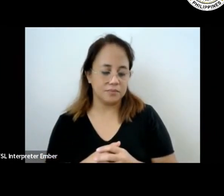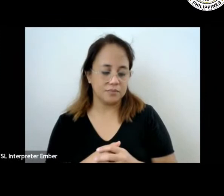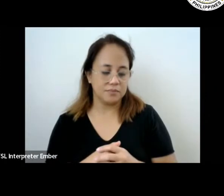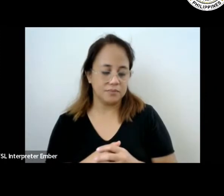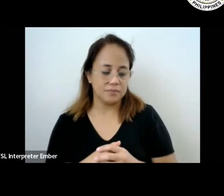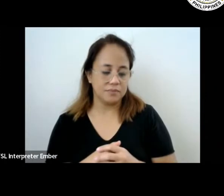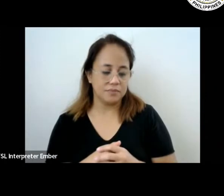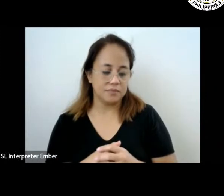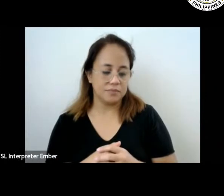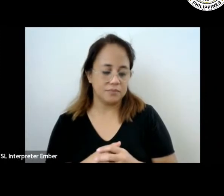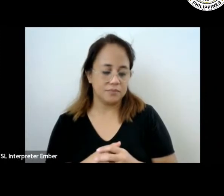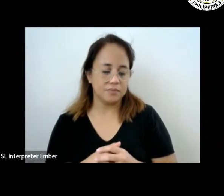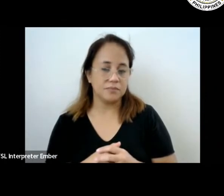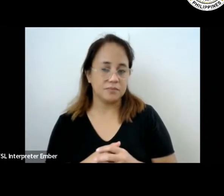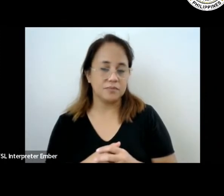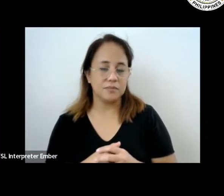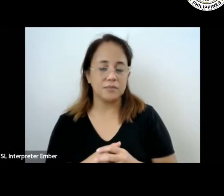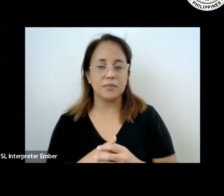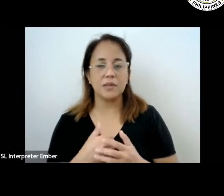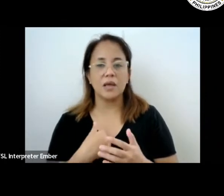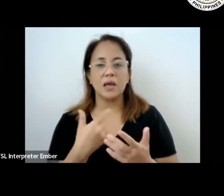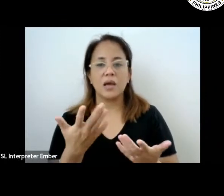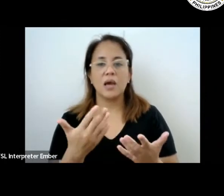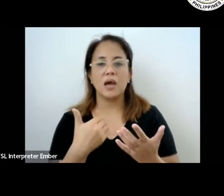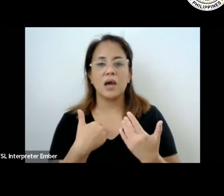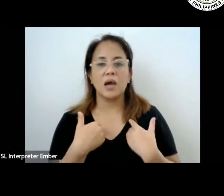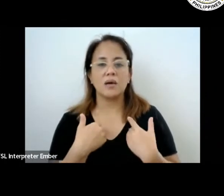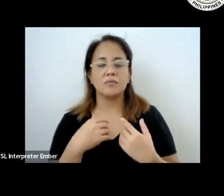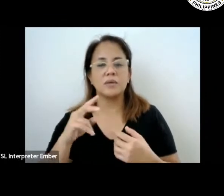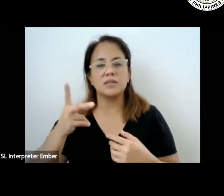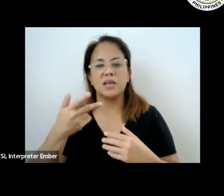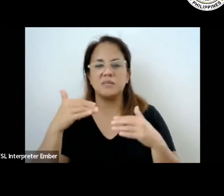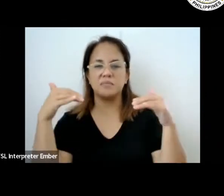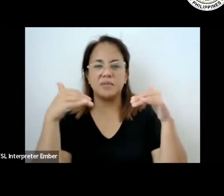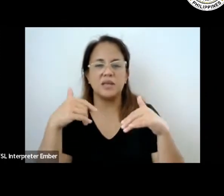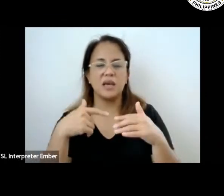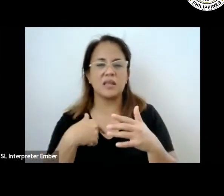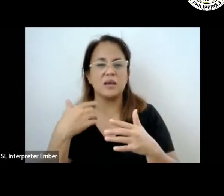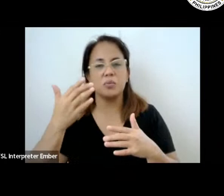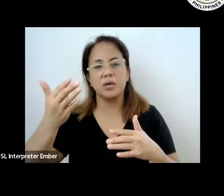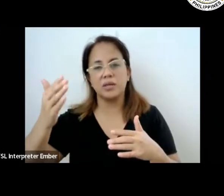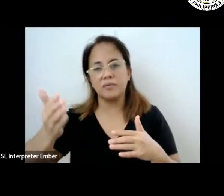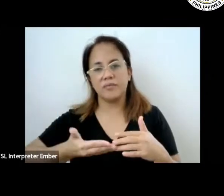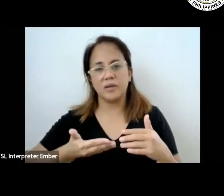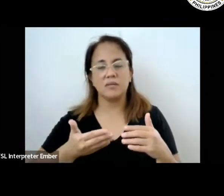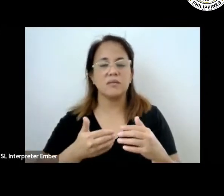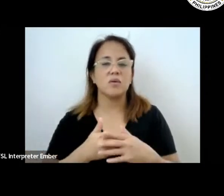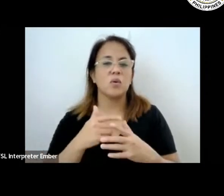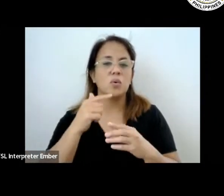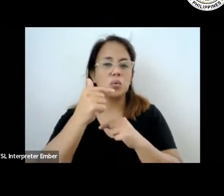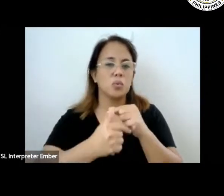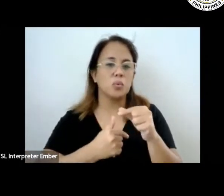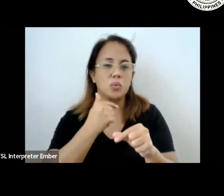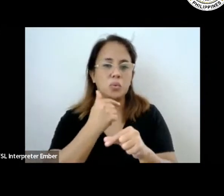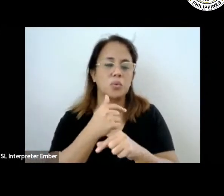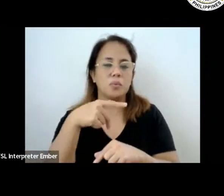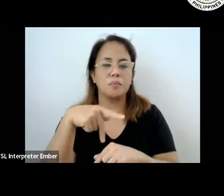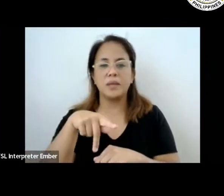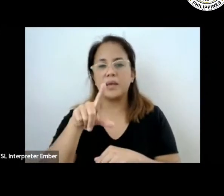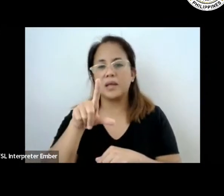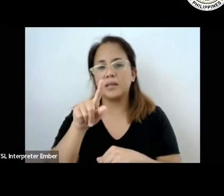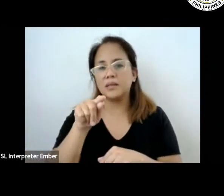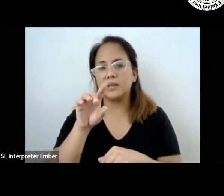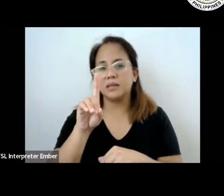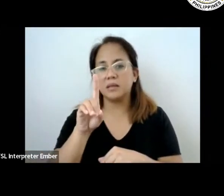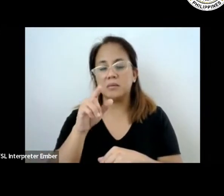a COMSEC. Obviously, magkaka-second hearing to. Maybe we can also invite Globe or PLDT. Baka